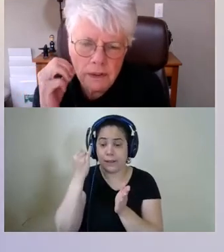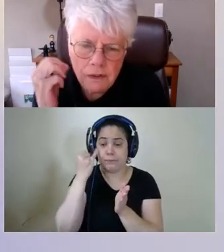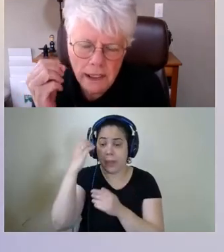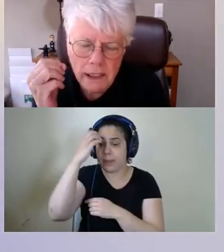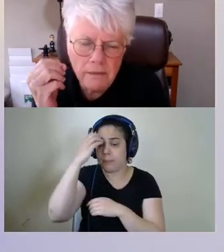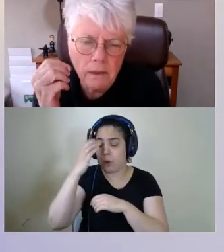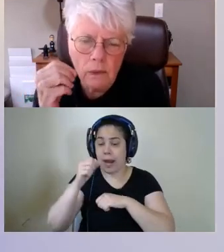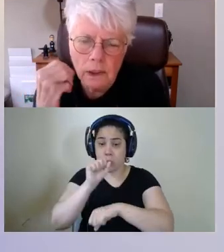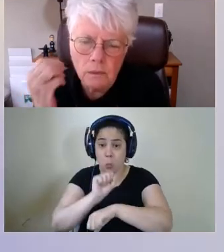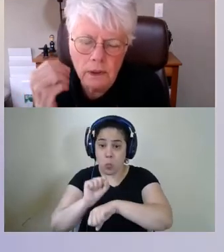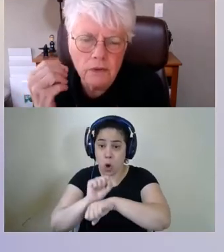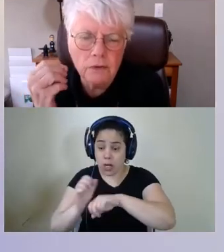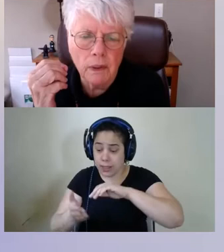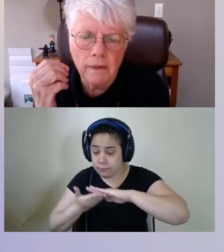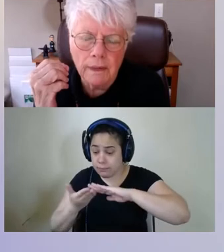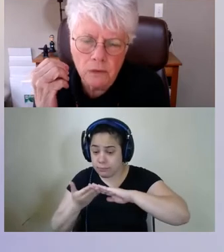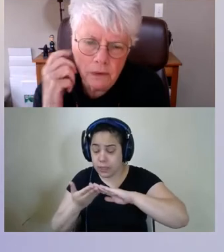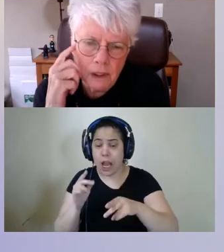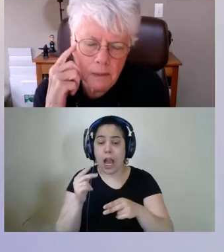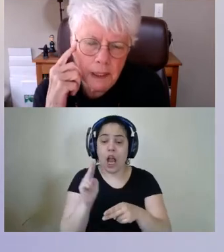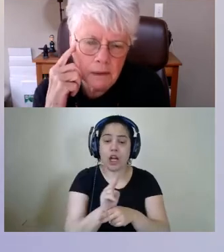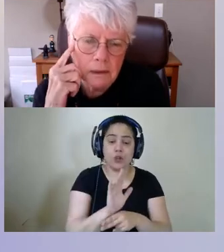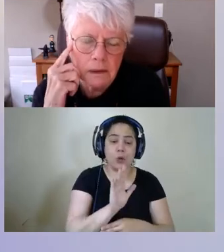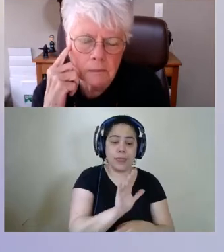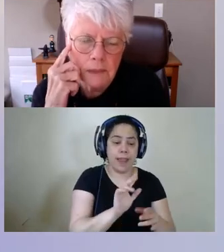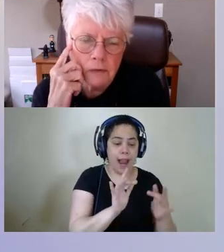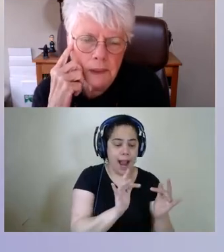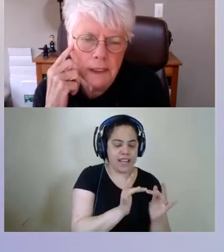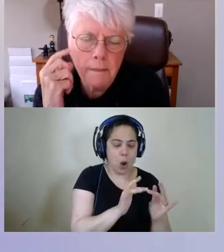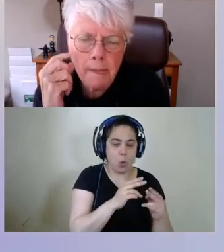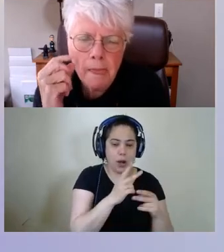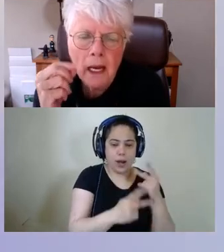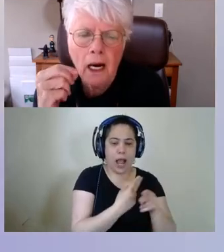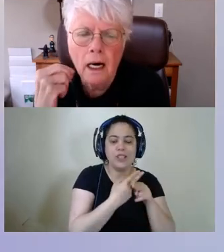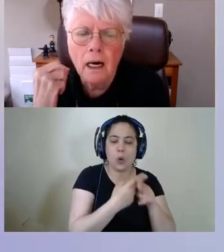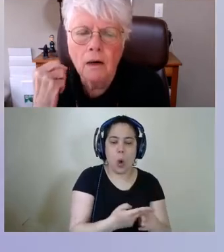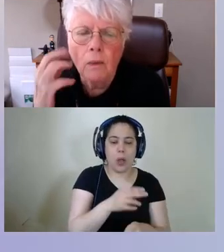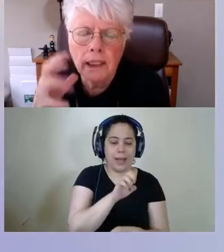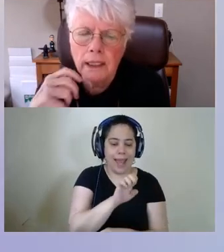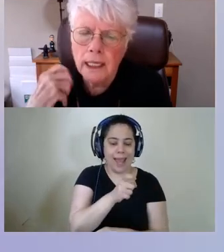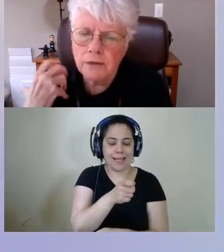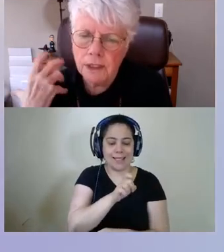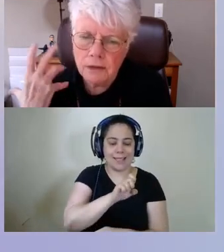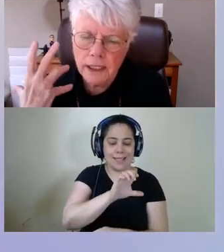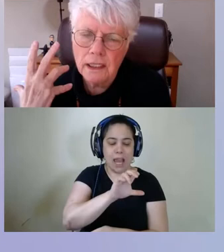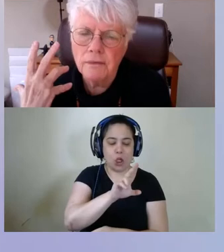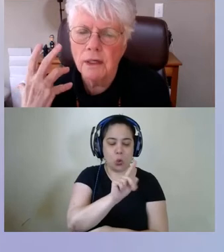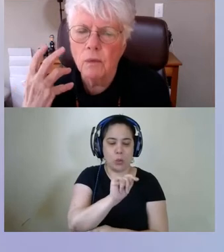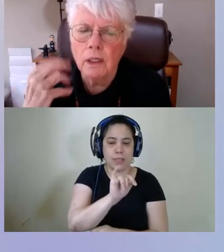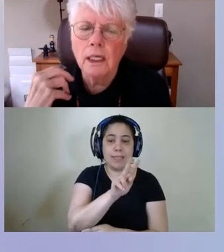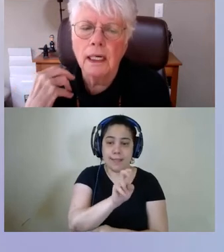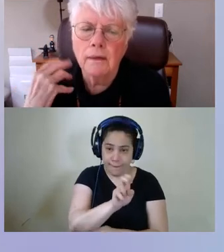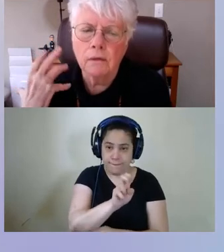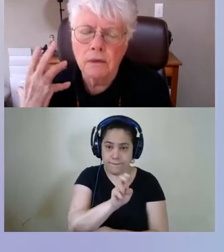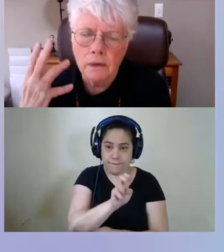its executive network, when this is one of the things we'll talk about next weekend. When it has the executive